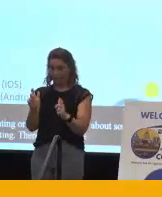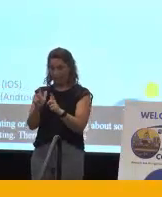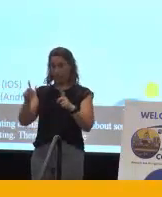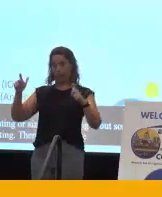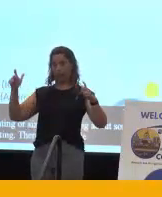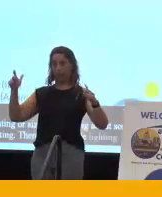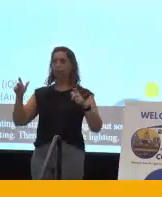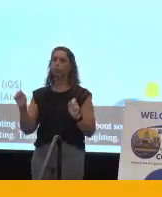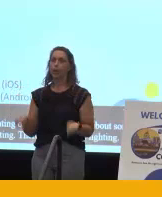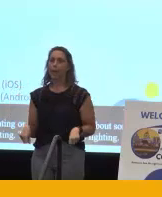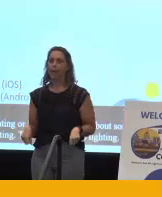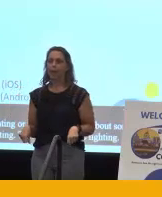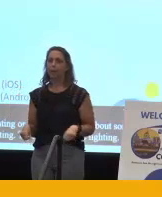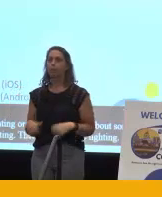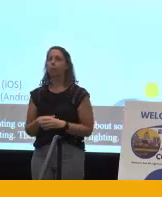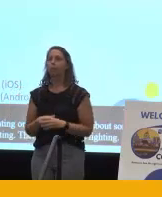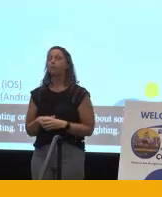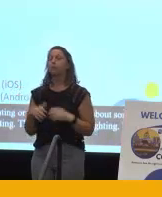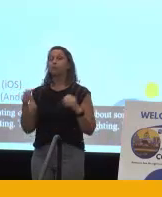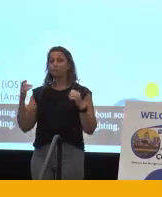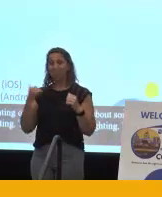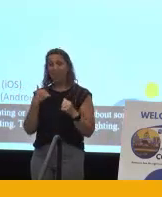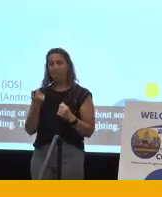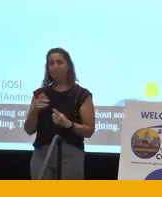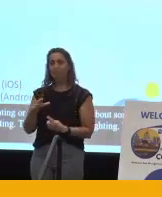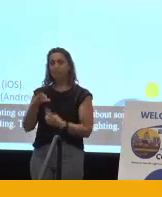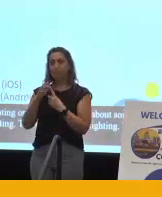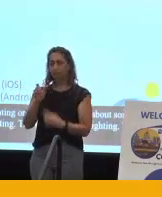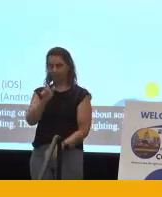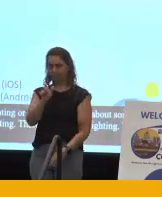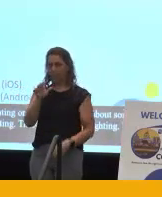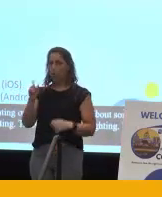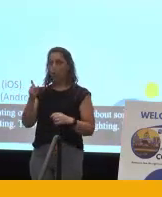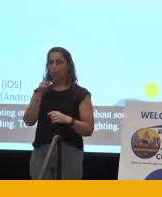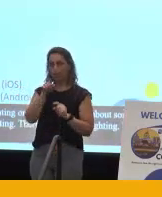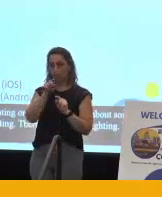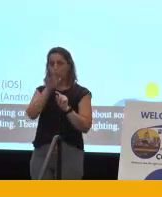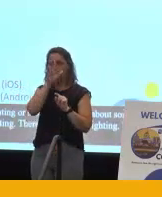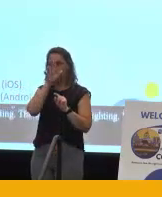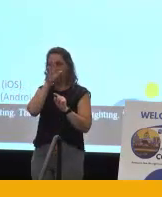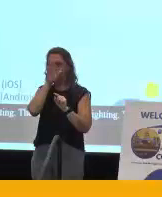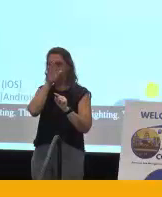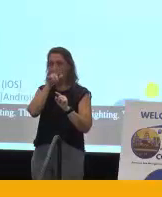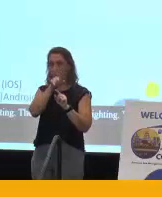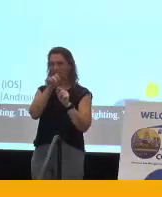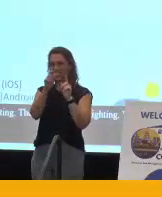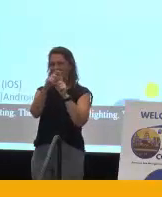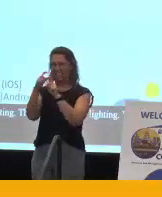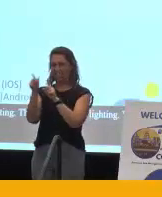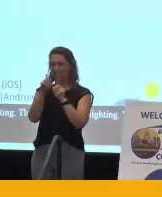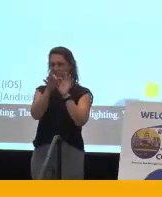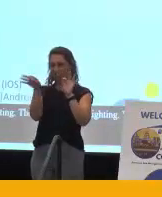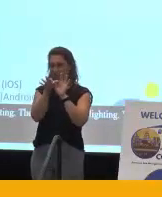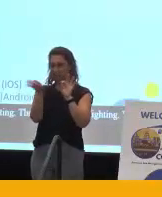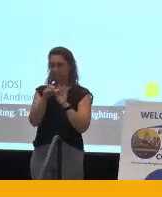magnified. There are screen readers or screen magnifiers that are now not just this very